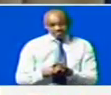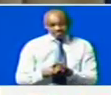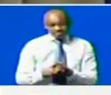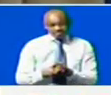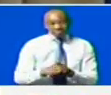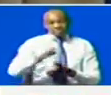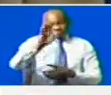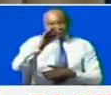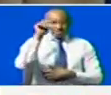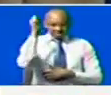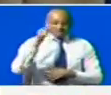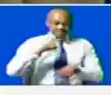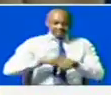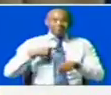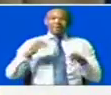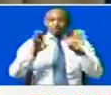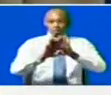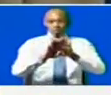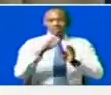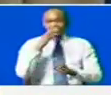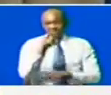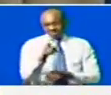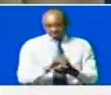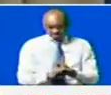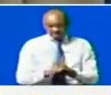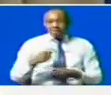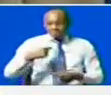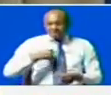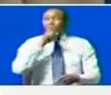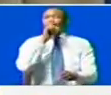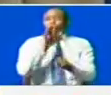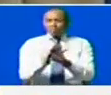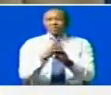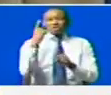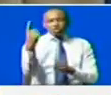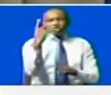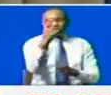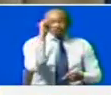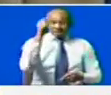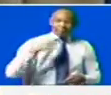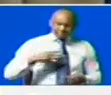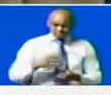My fellow Kenyans, in closing, I can promise each and every Kenyan